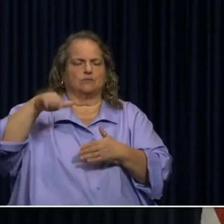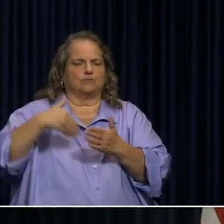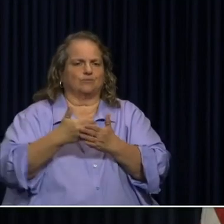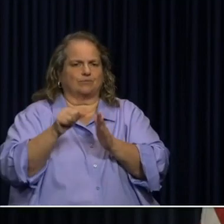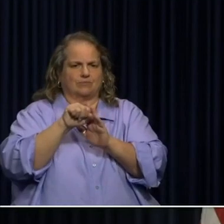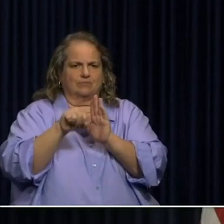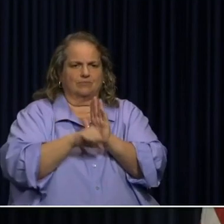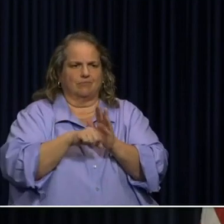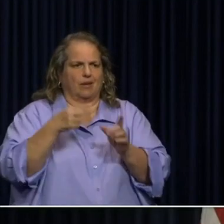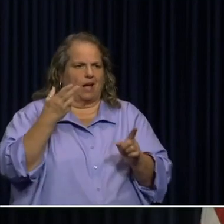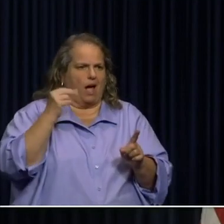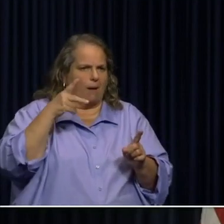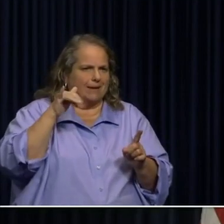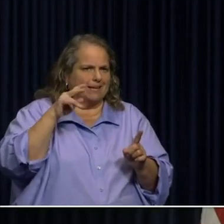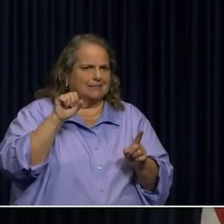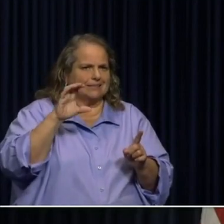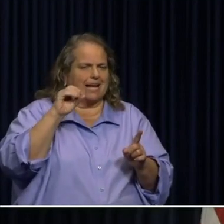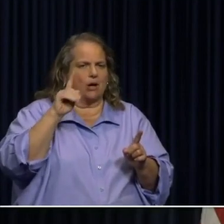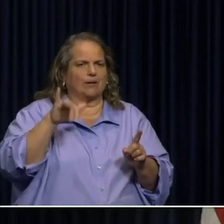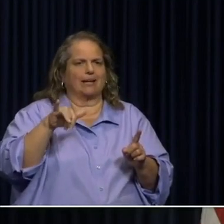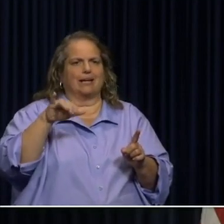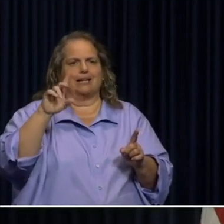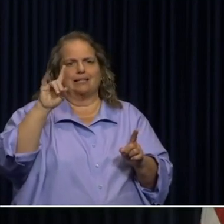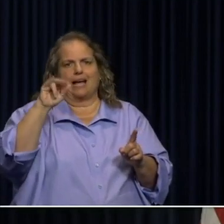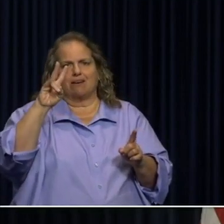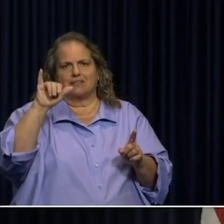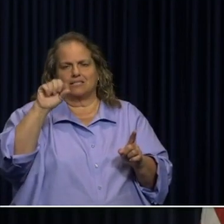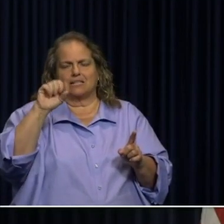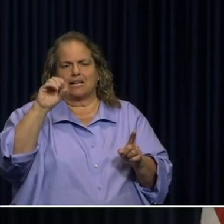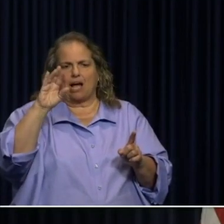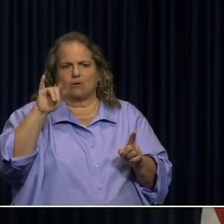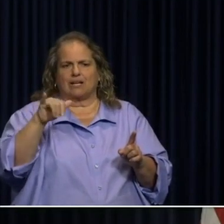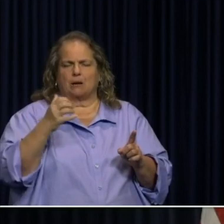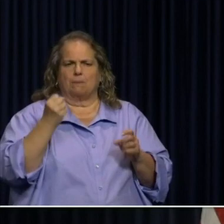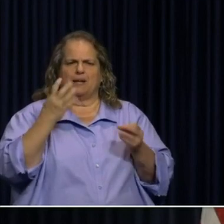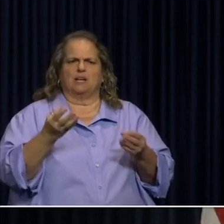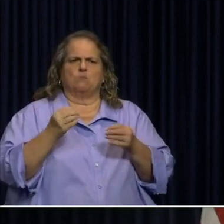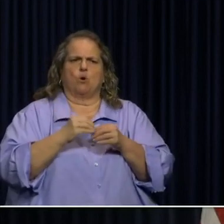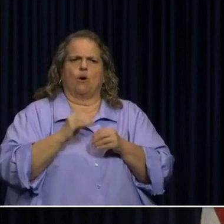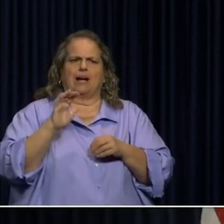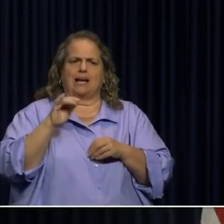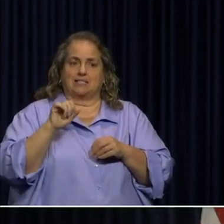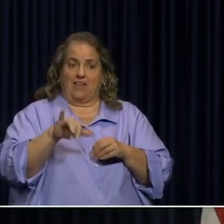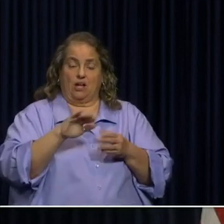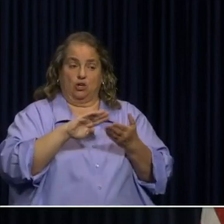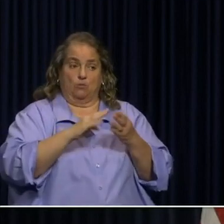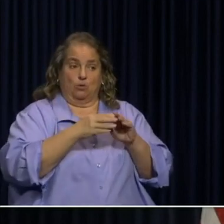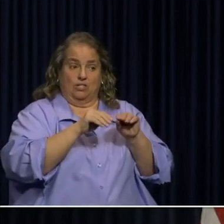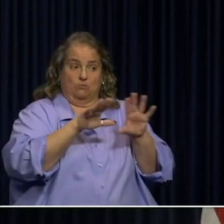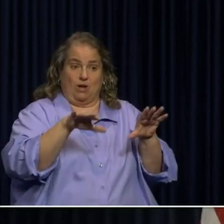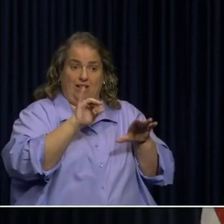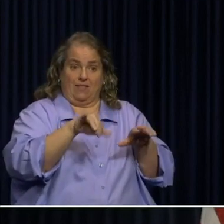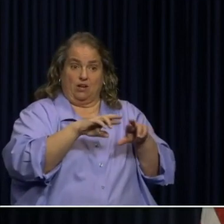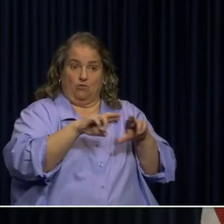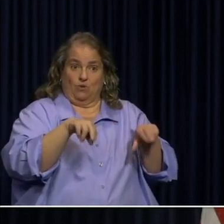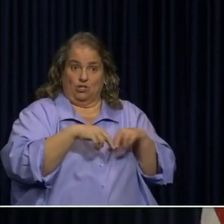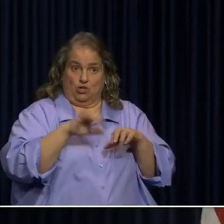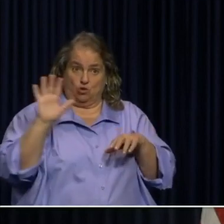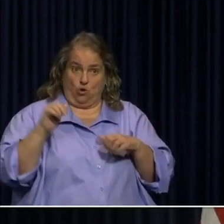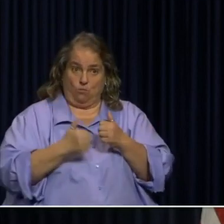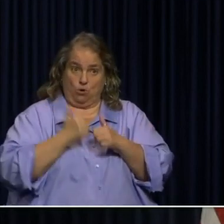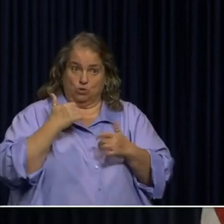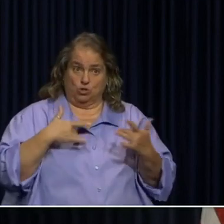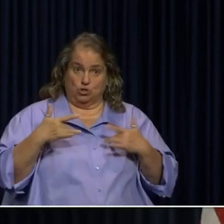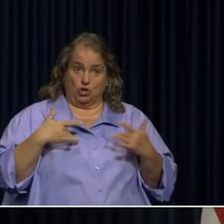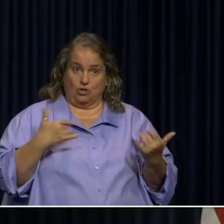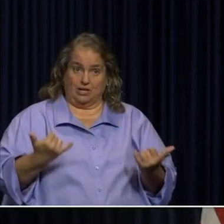County, Davis County, they have many more new cases today. Is this community spread in that region the most concern for you right now in